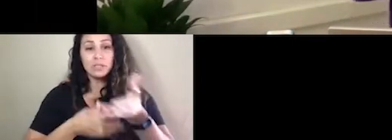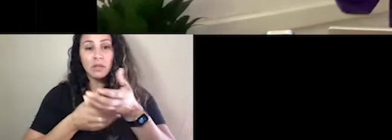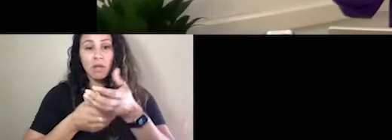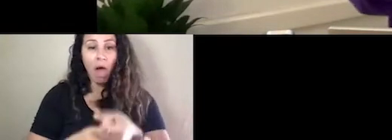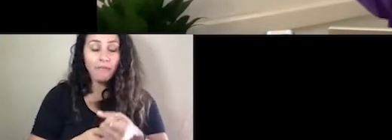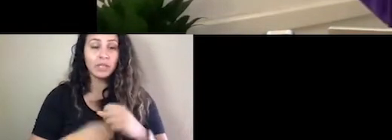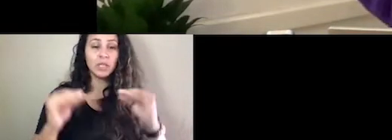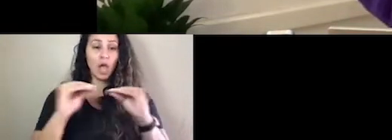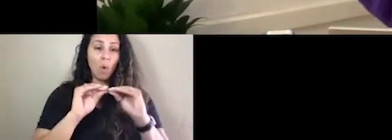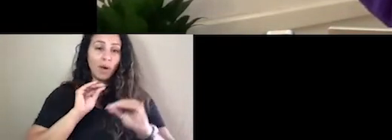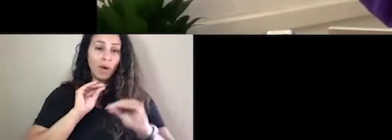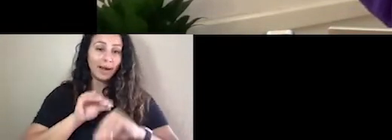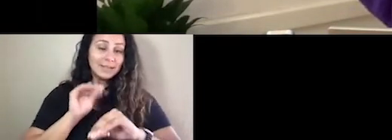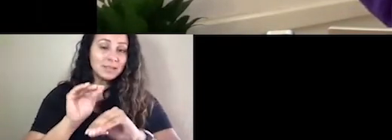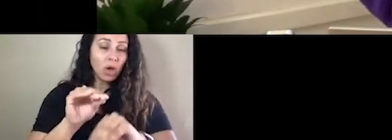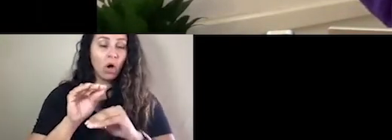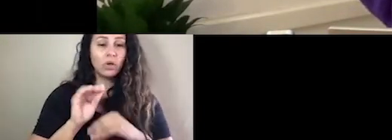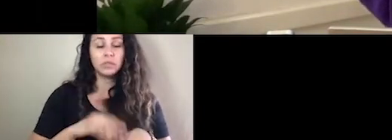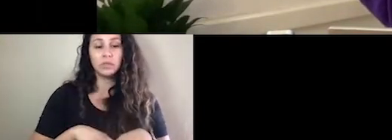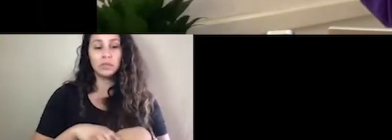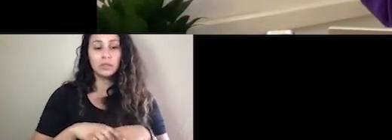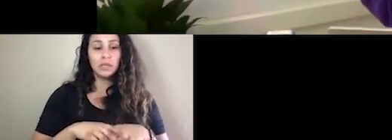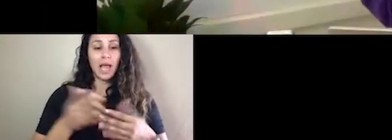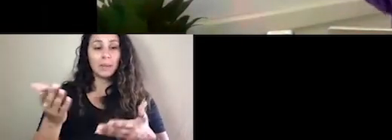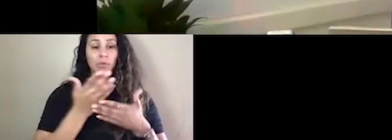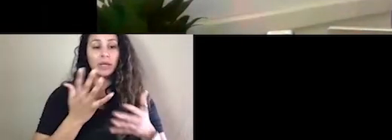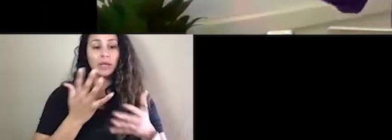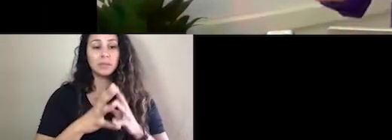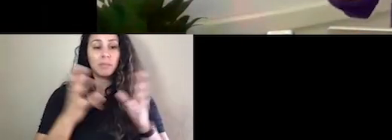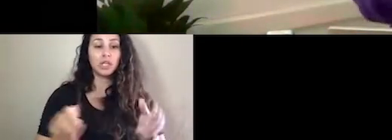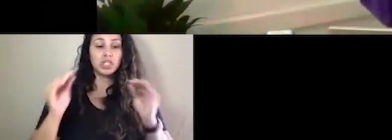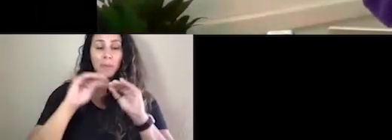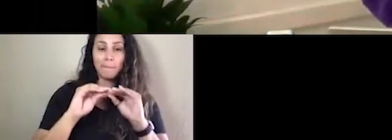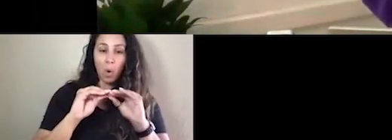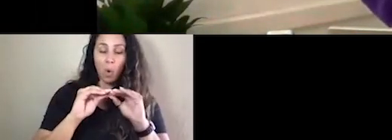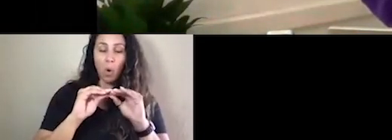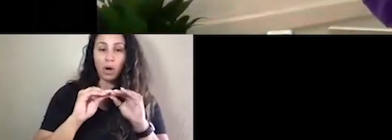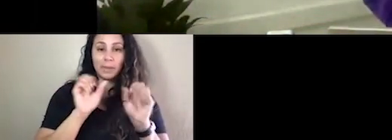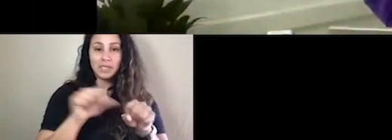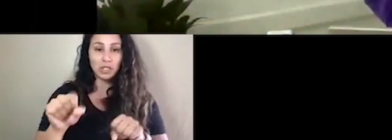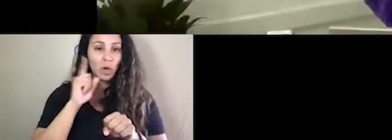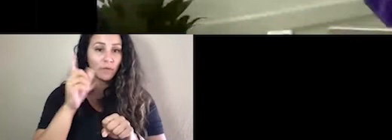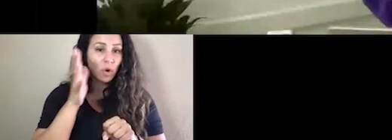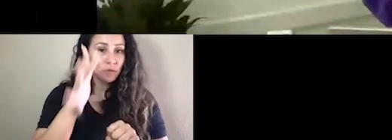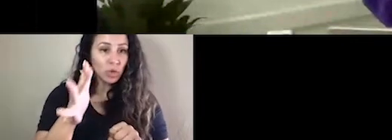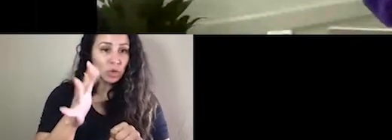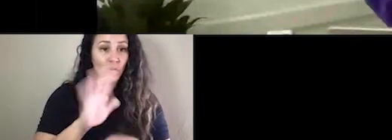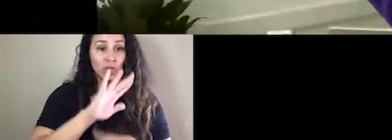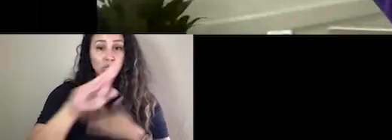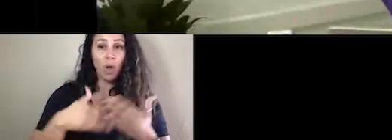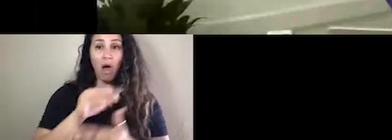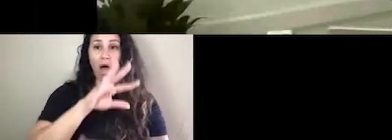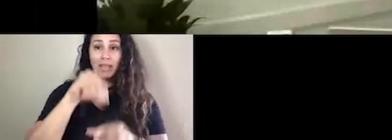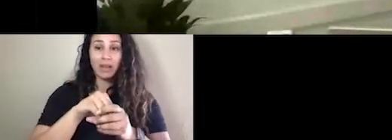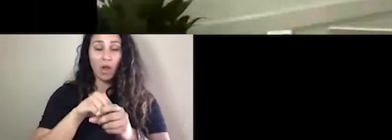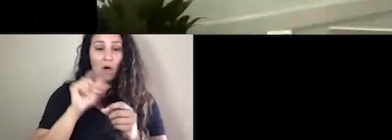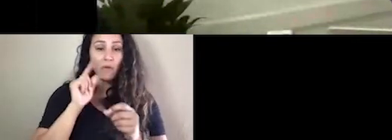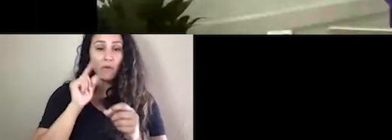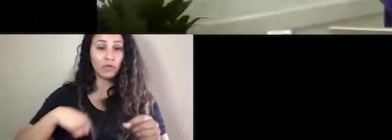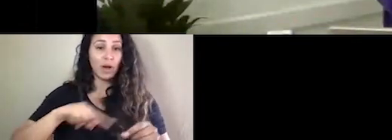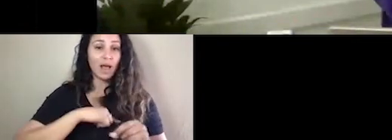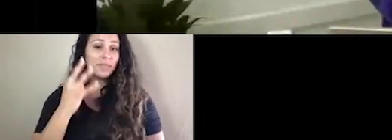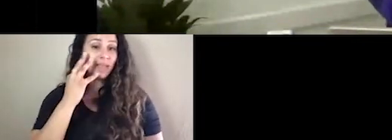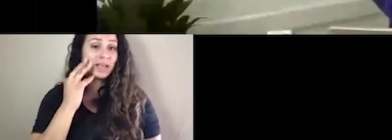more installs, and brings much more potential for future. So all in all, for us, the